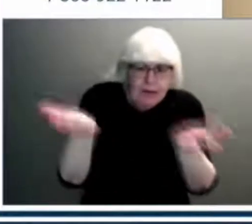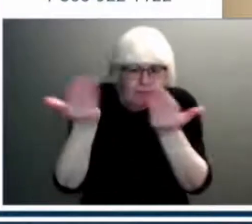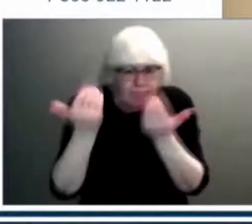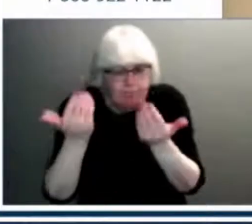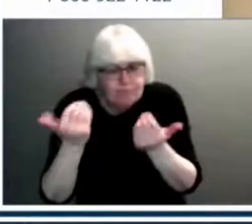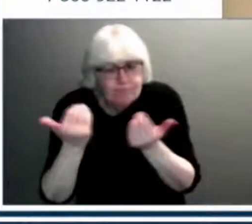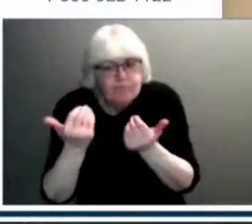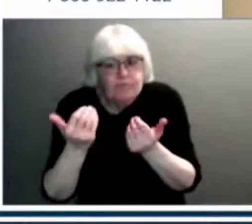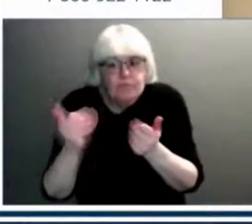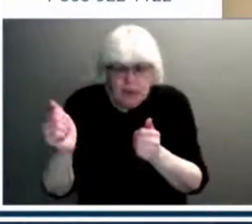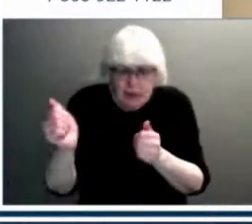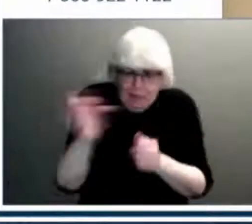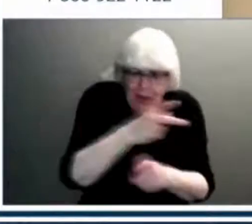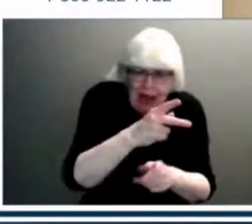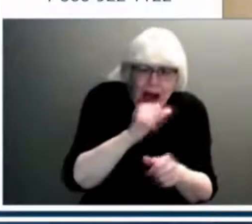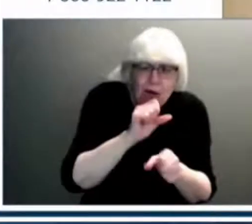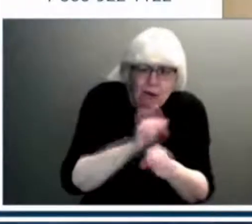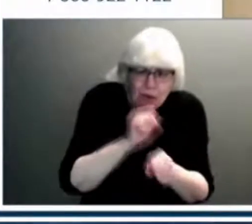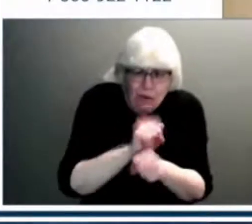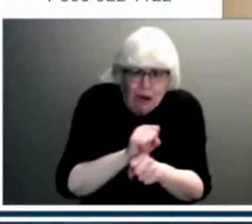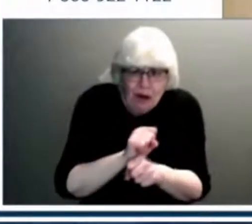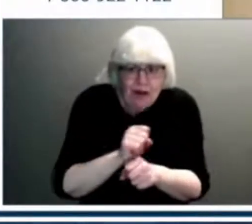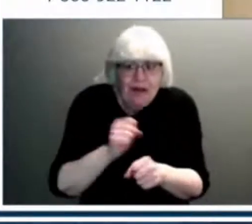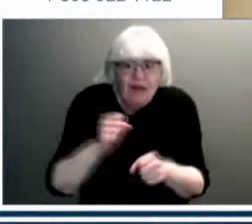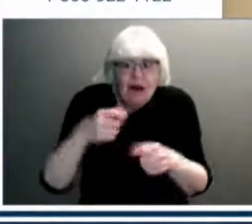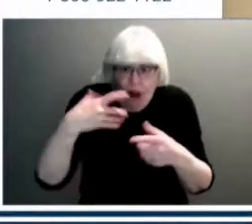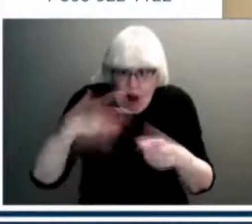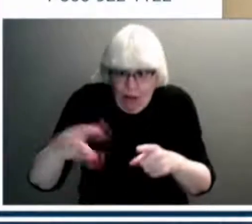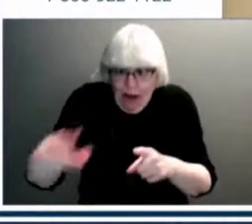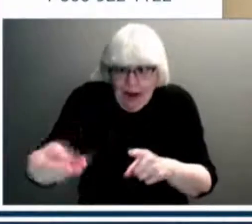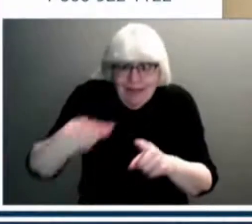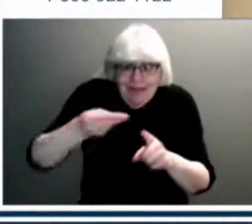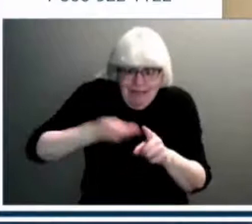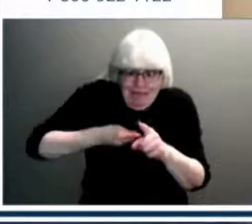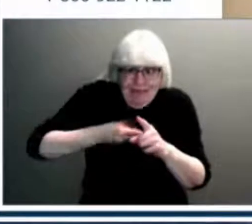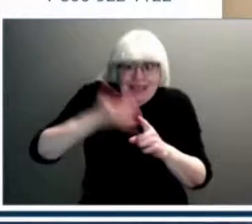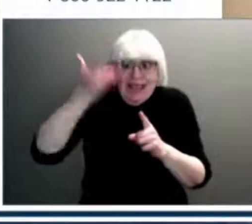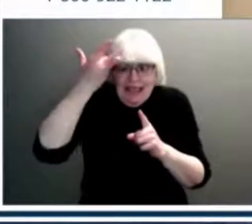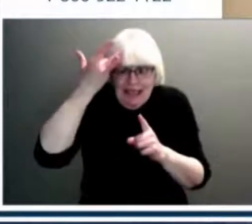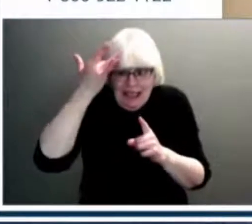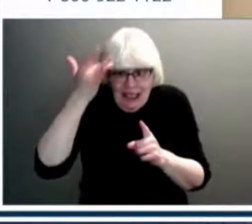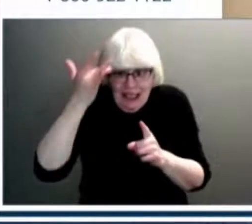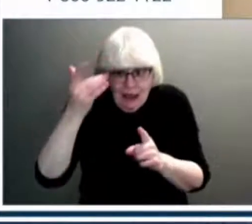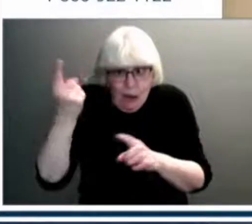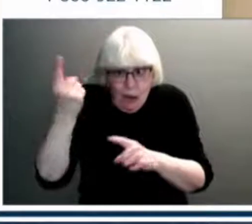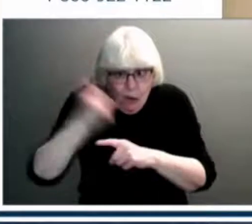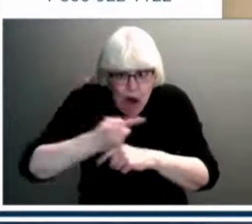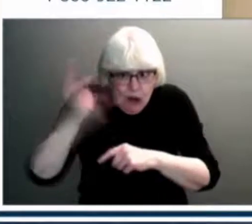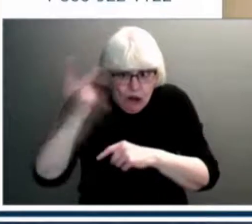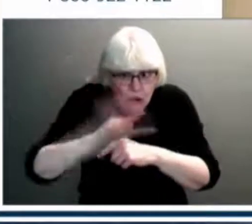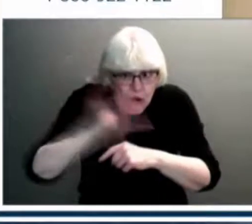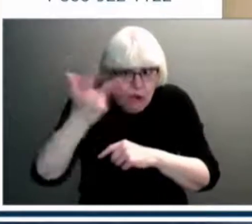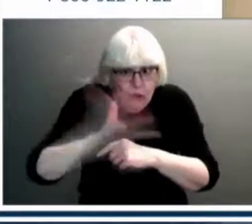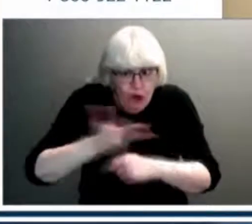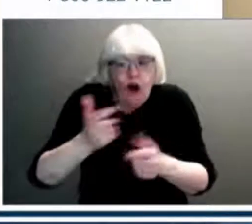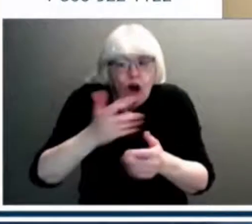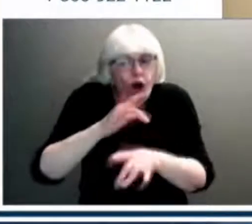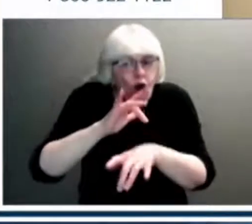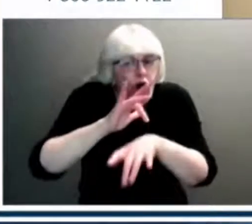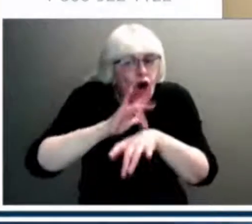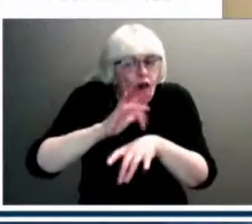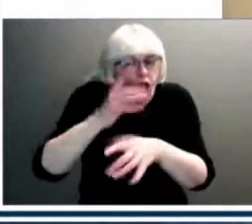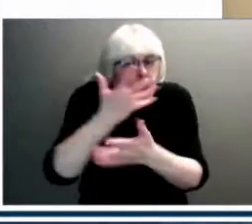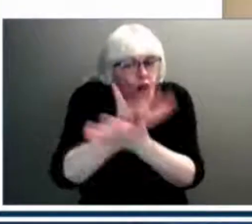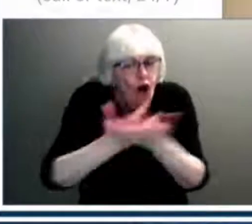being contacts into the workforce early. Worst case scenario, there are ways to bring people who may be